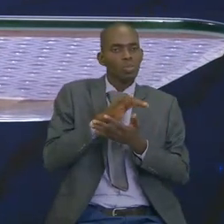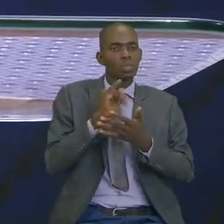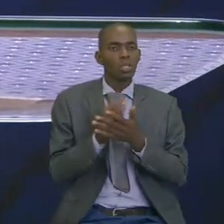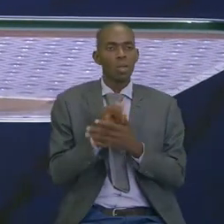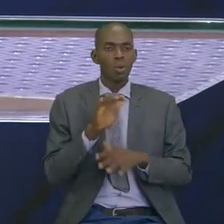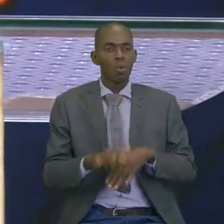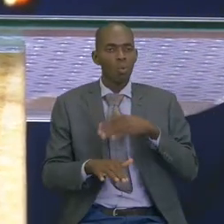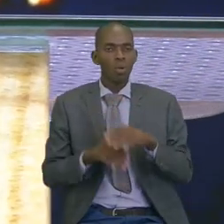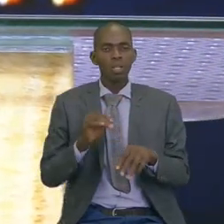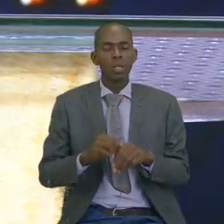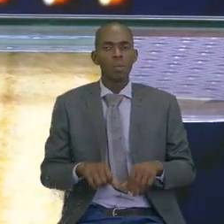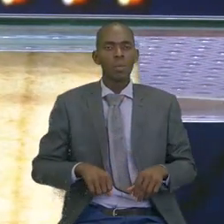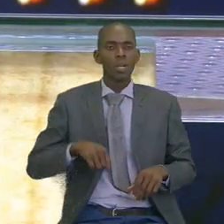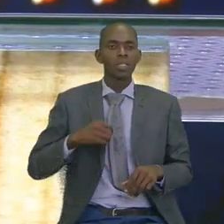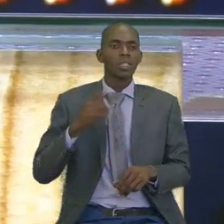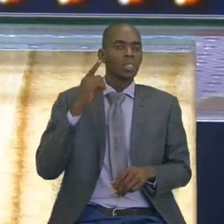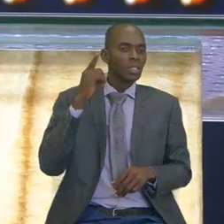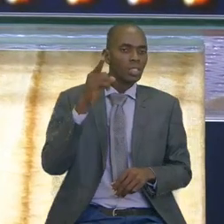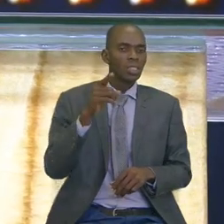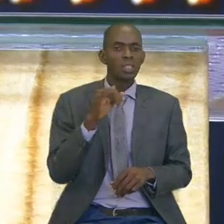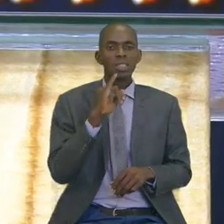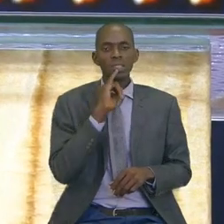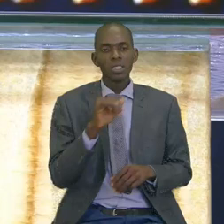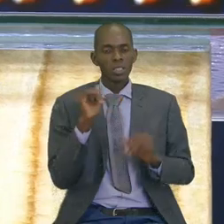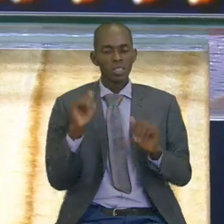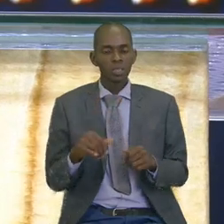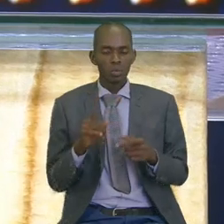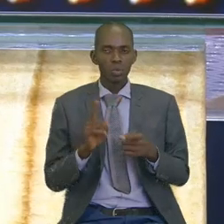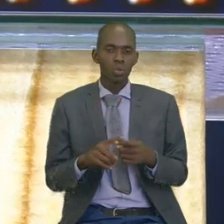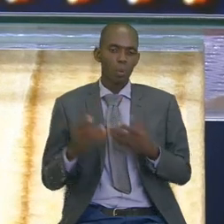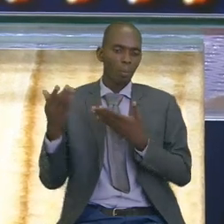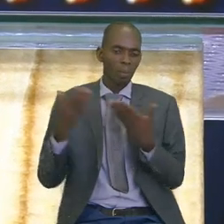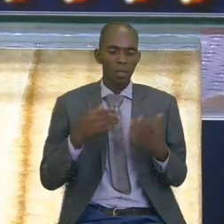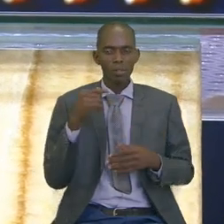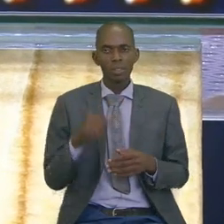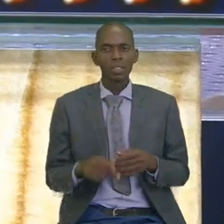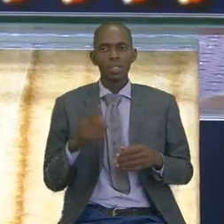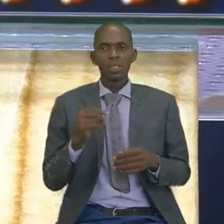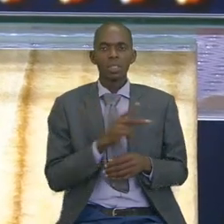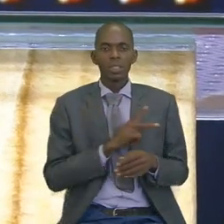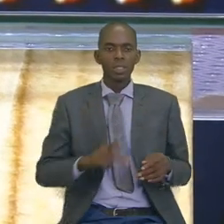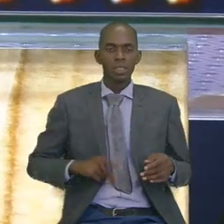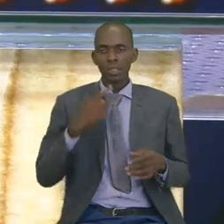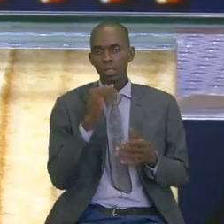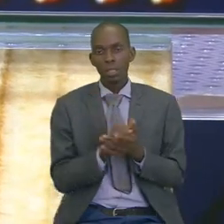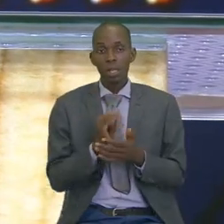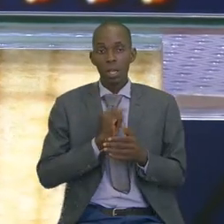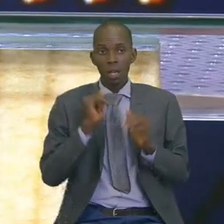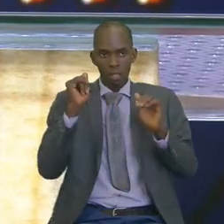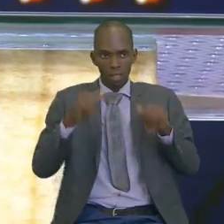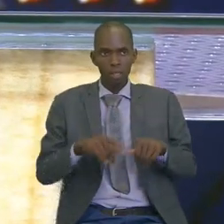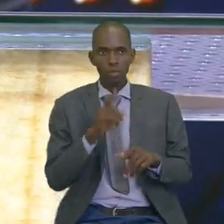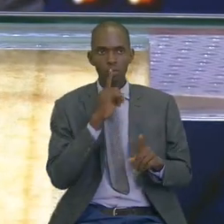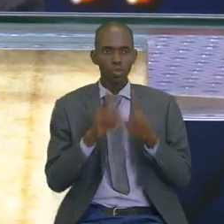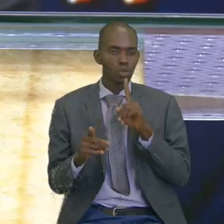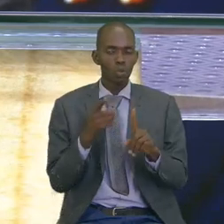in pride, he is able to abase. Nebuchadnezzar says, I can talk from experience. He